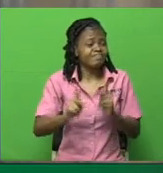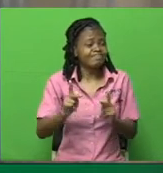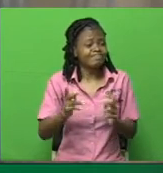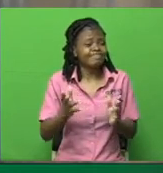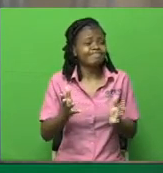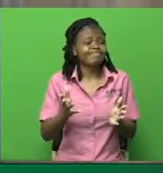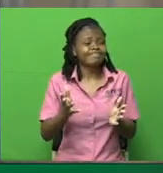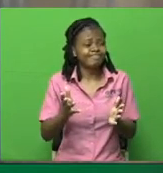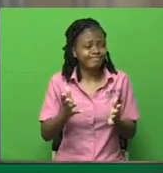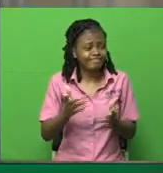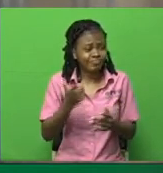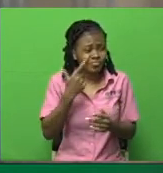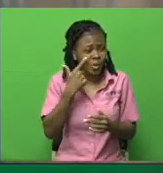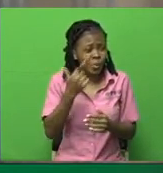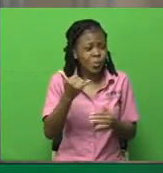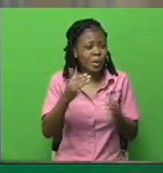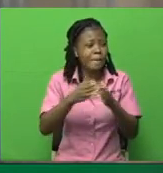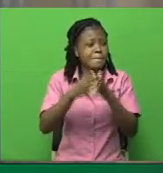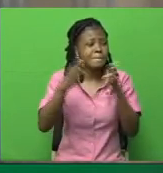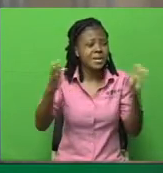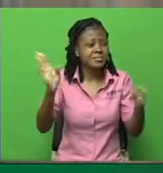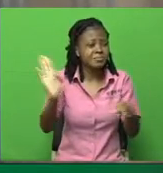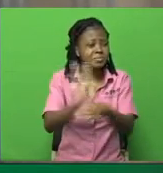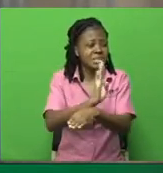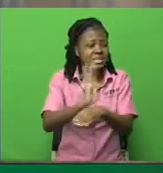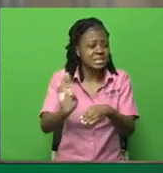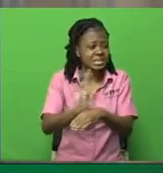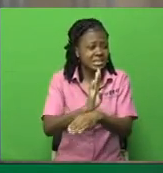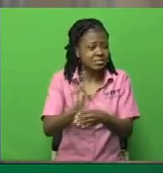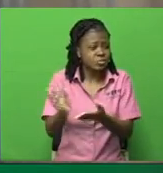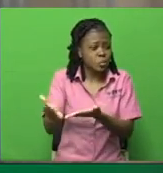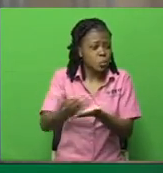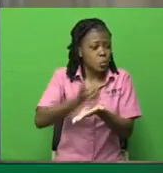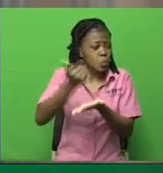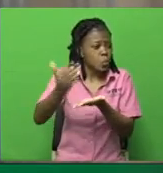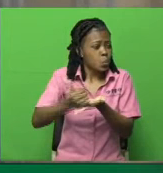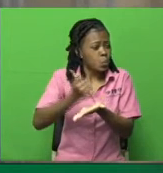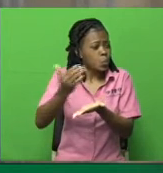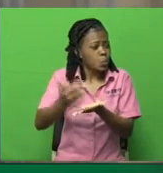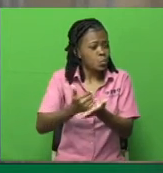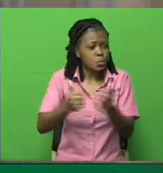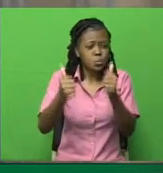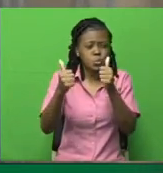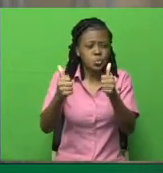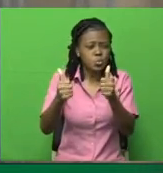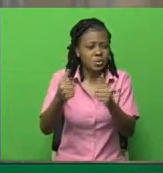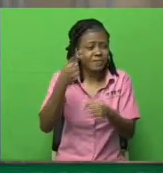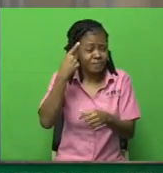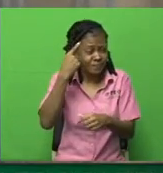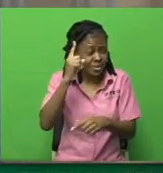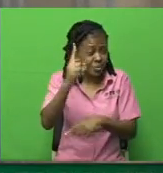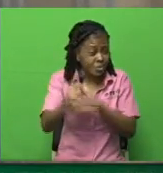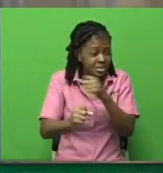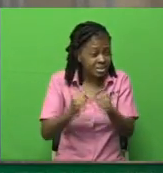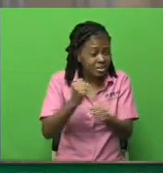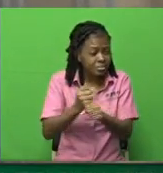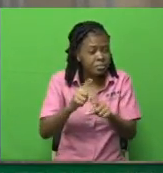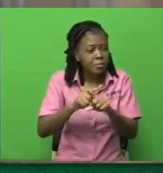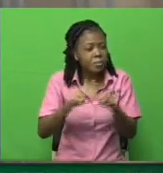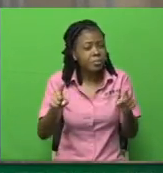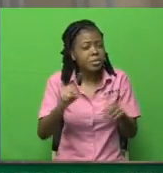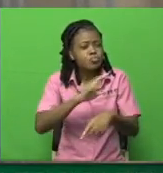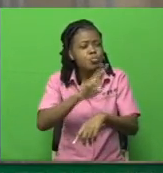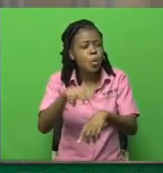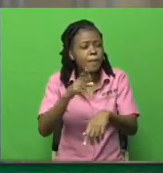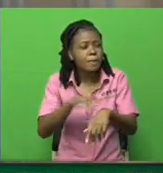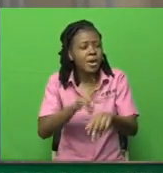big businesses generally sweet on imbert's fiscal plan for the next 12 months while average Charis